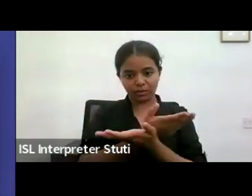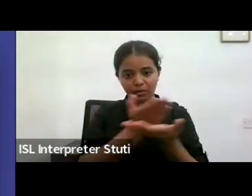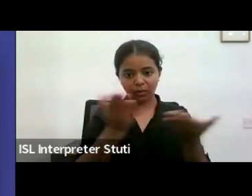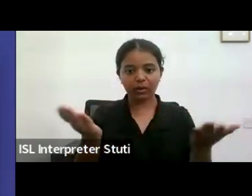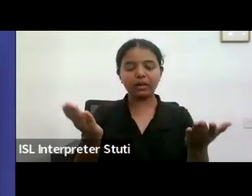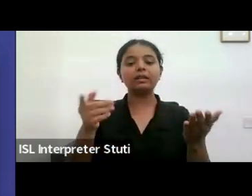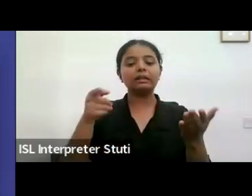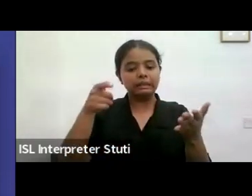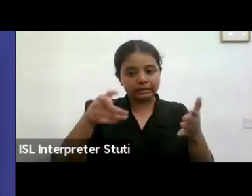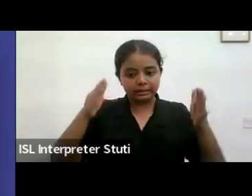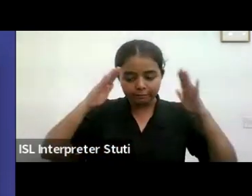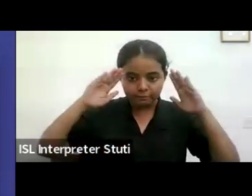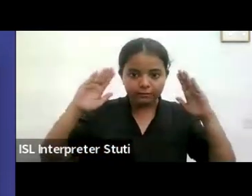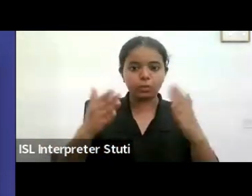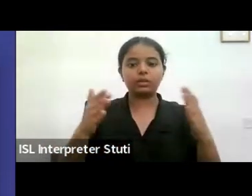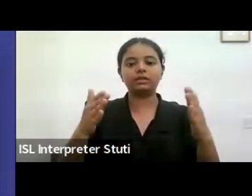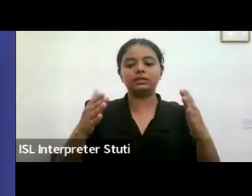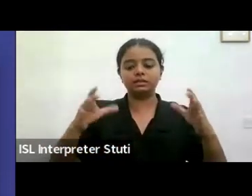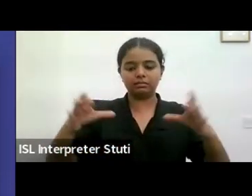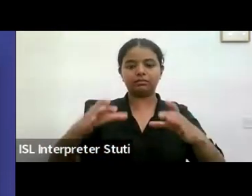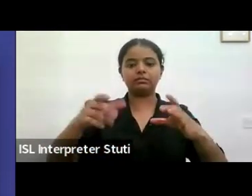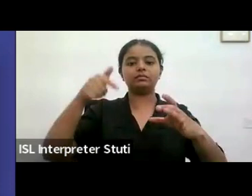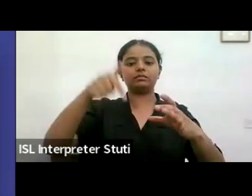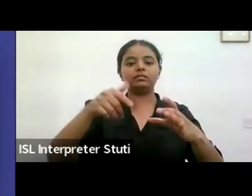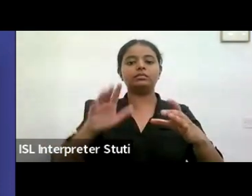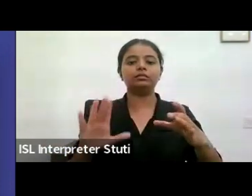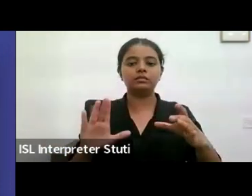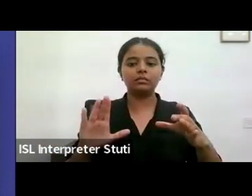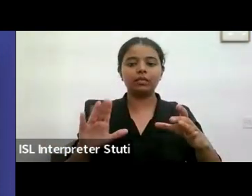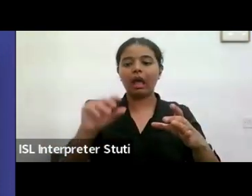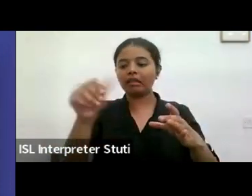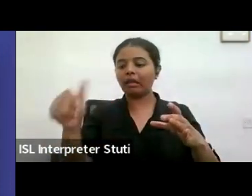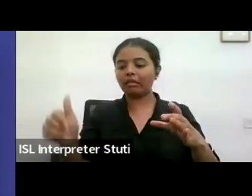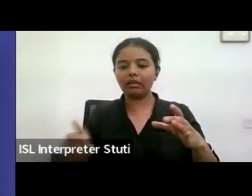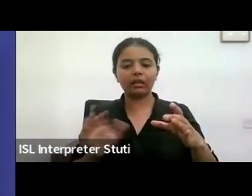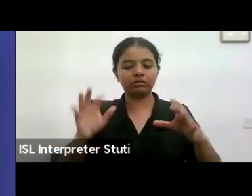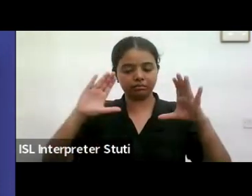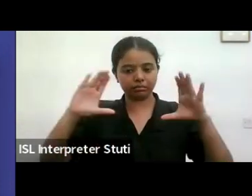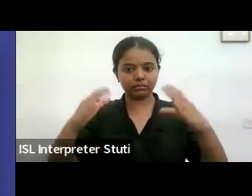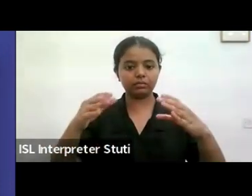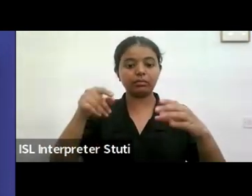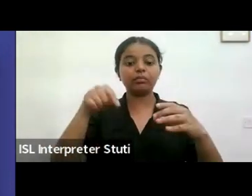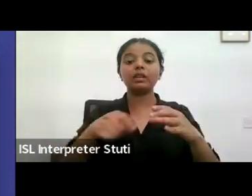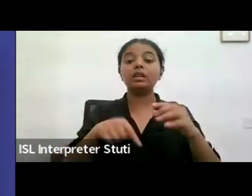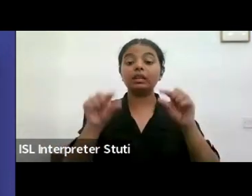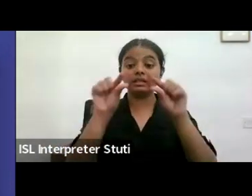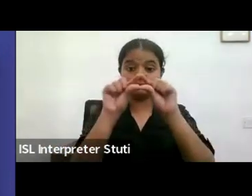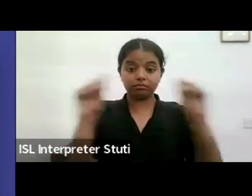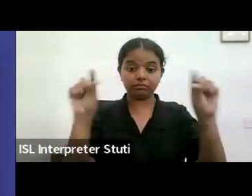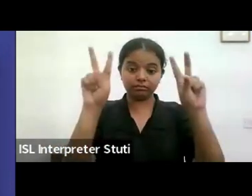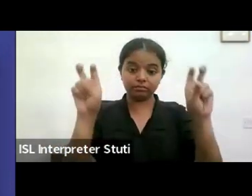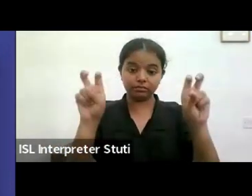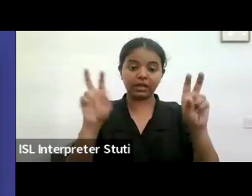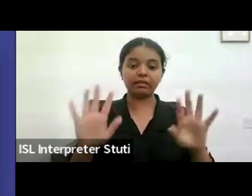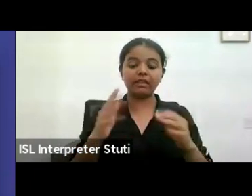of this convention in the negotiations. And the slogan of nothing about us without